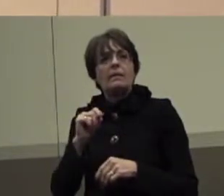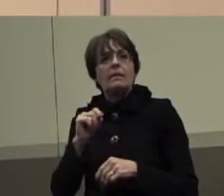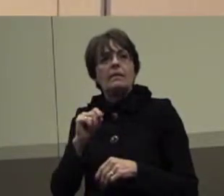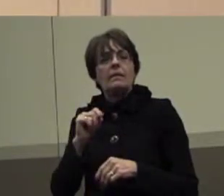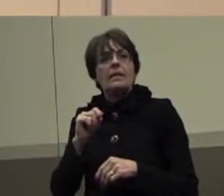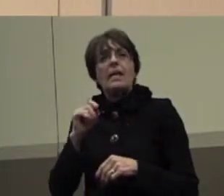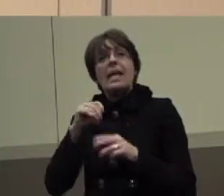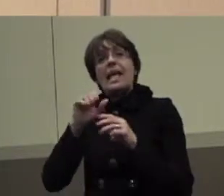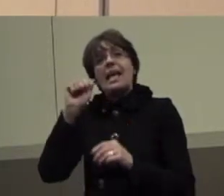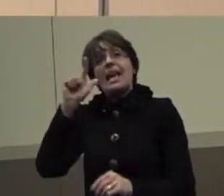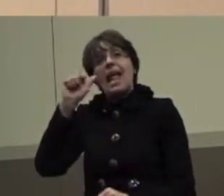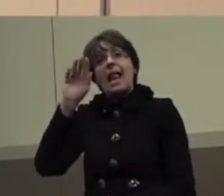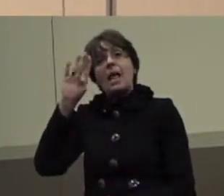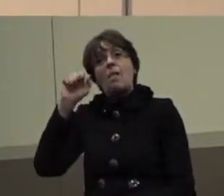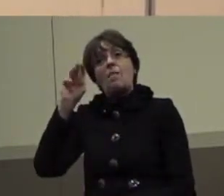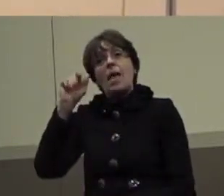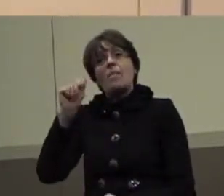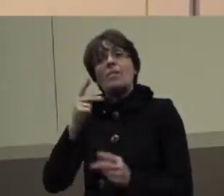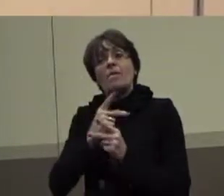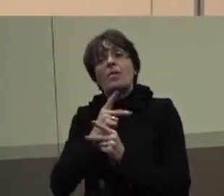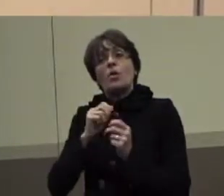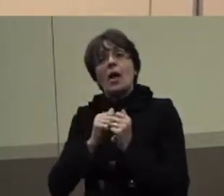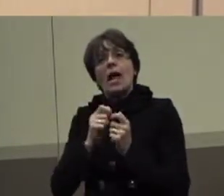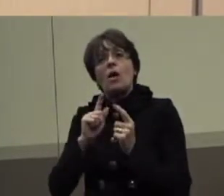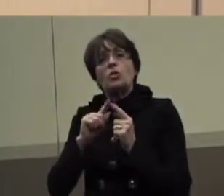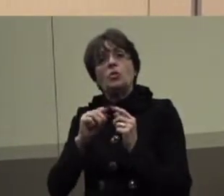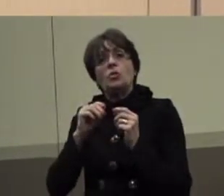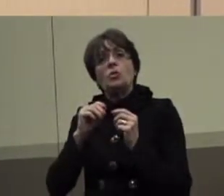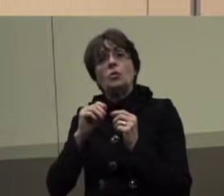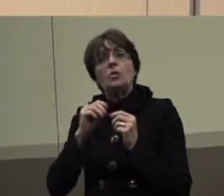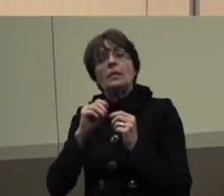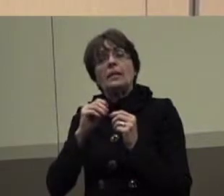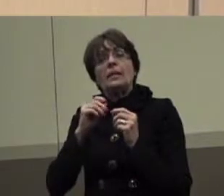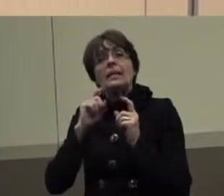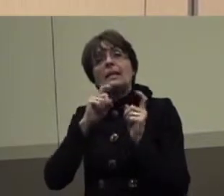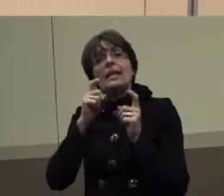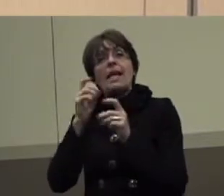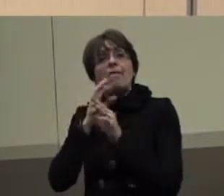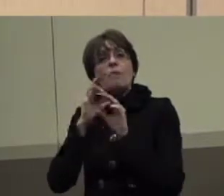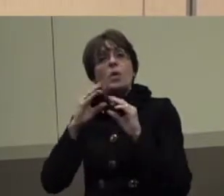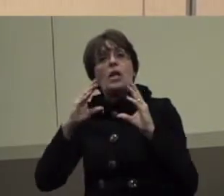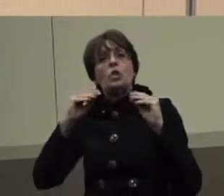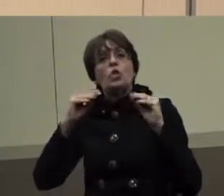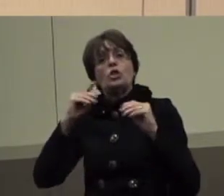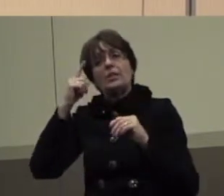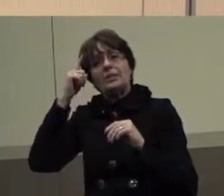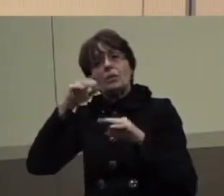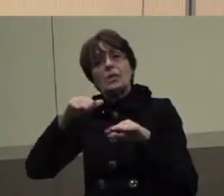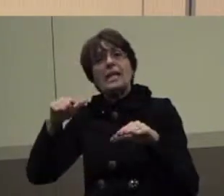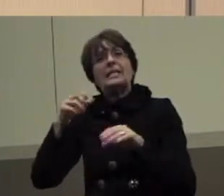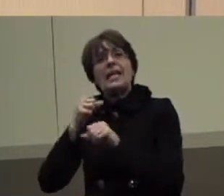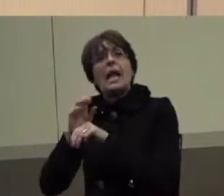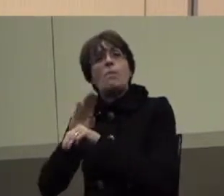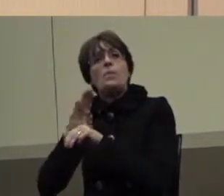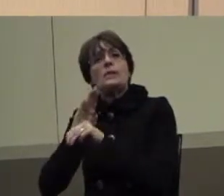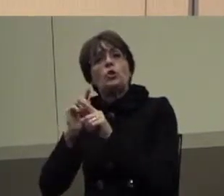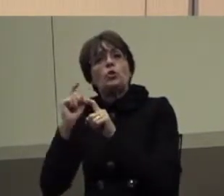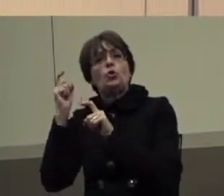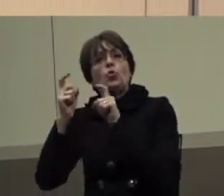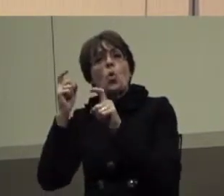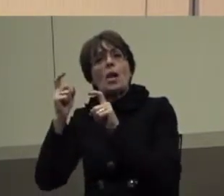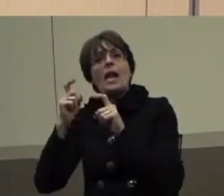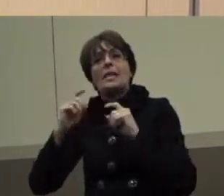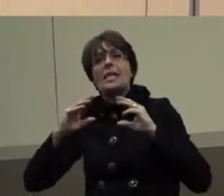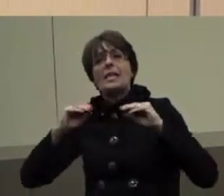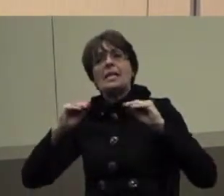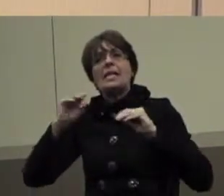In Alabama, they figured out a way to get free cushions for kids. They got a business to donate stadium cushions. That